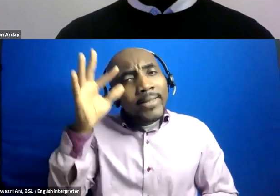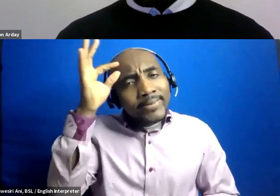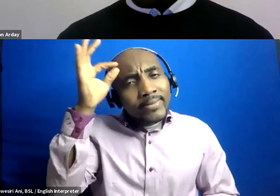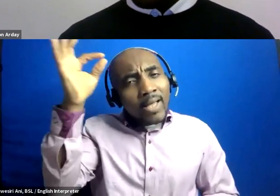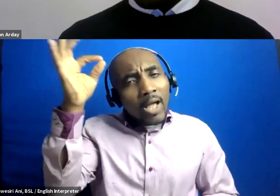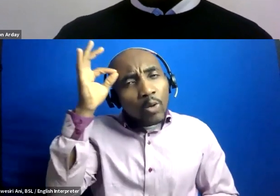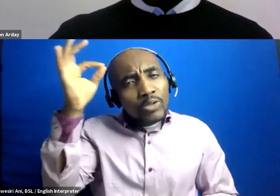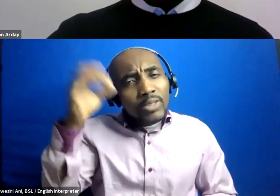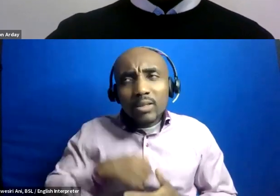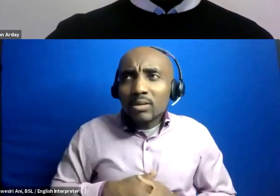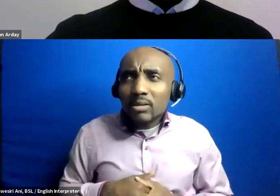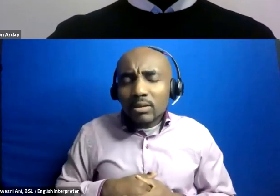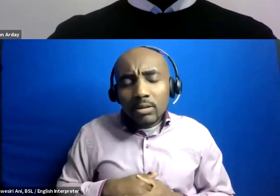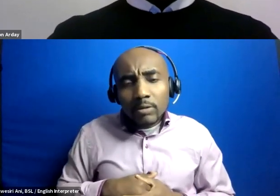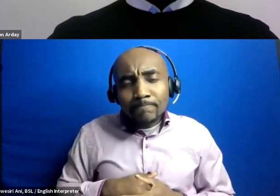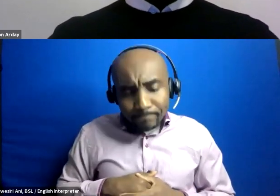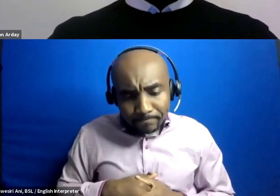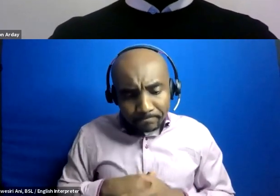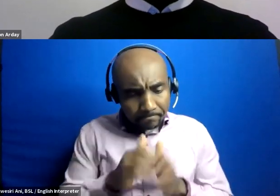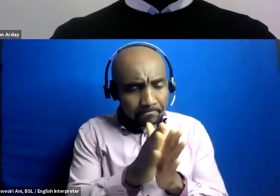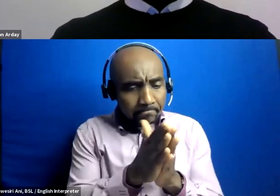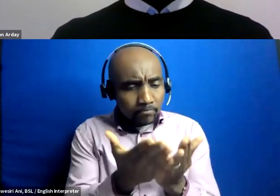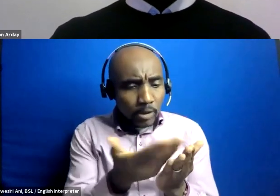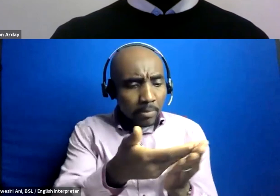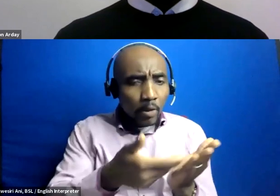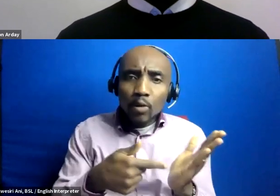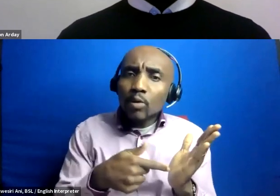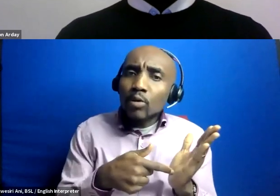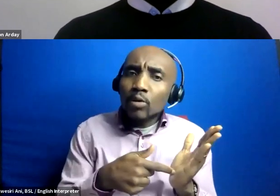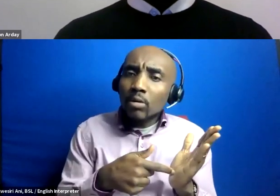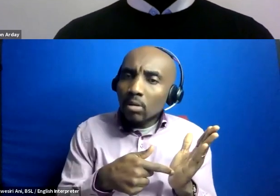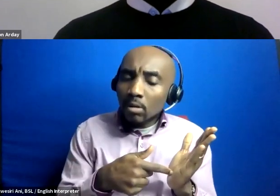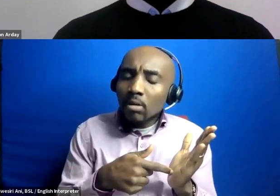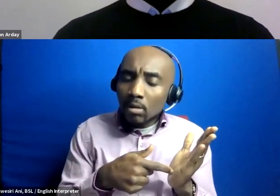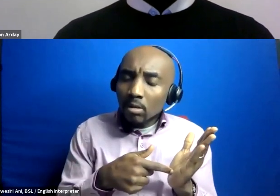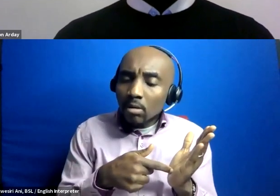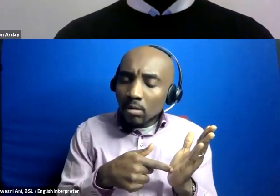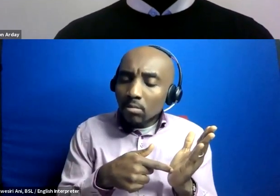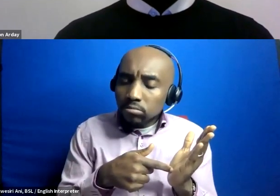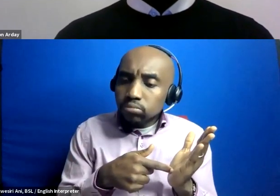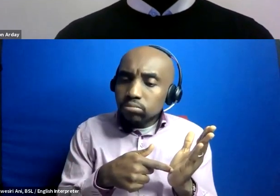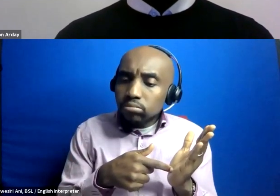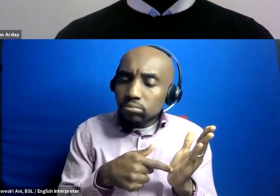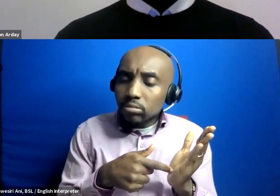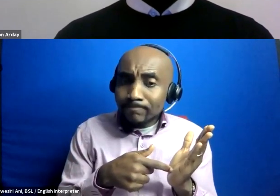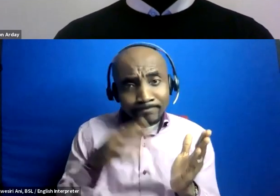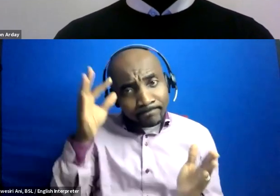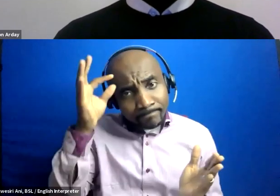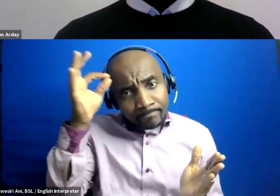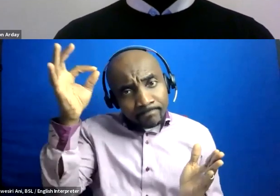psychosis, I write in my book how it may change you. You know, it may change how